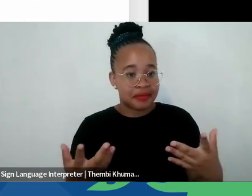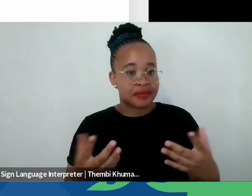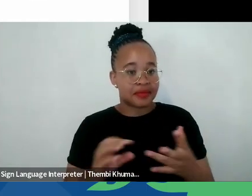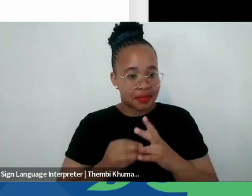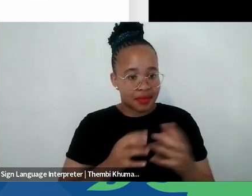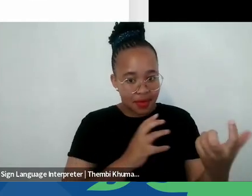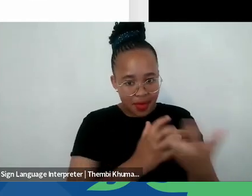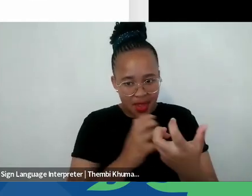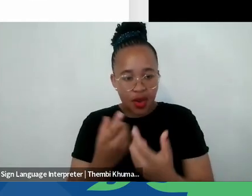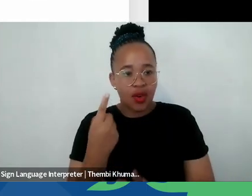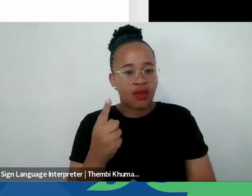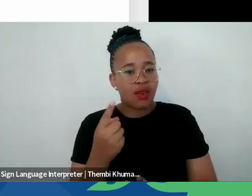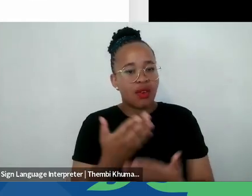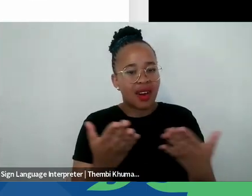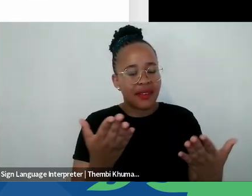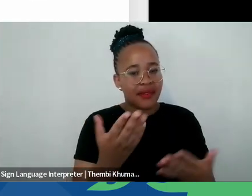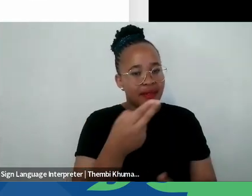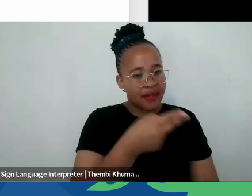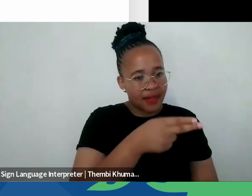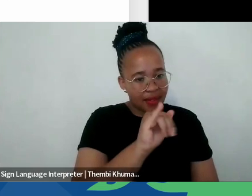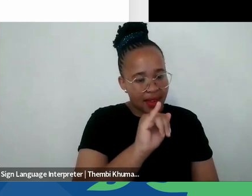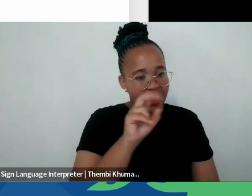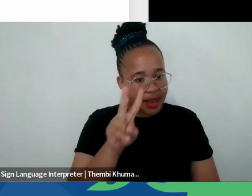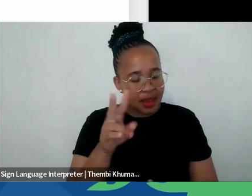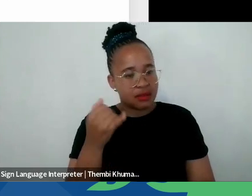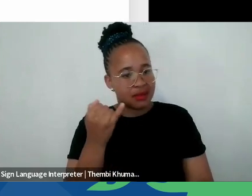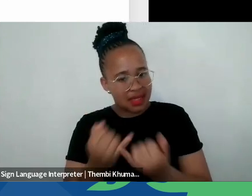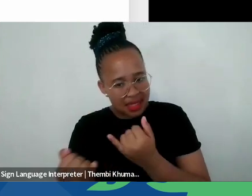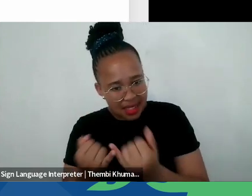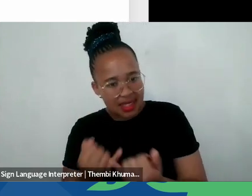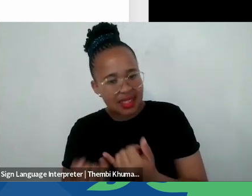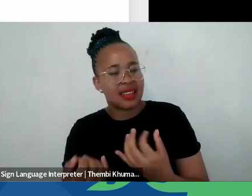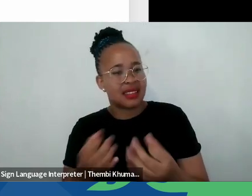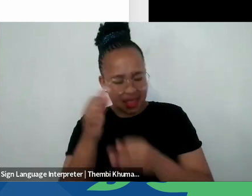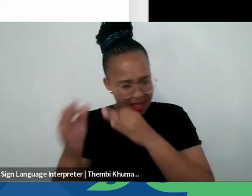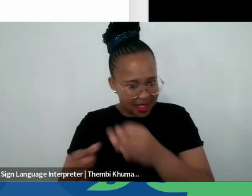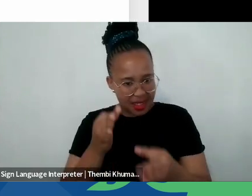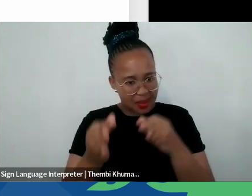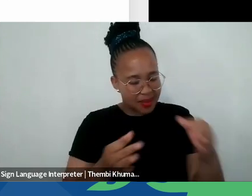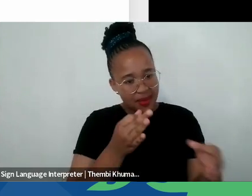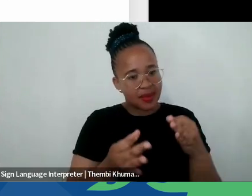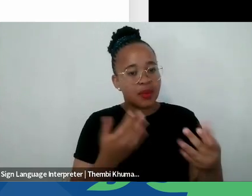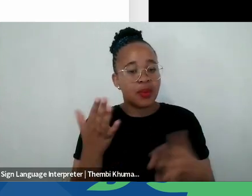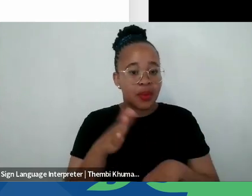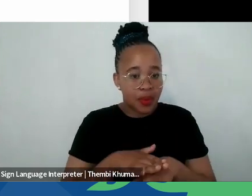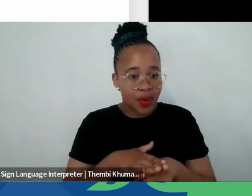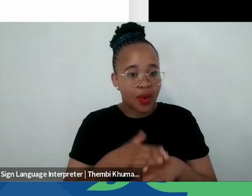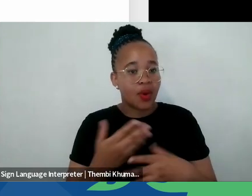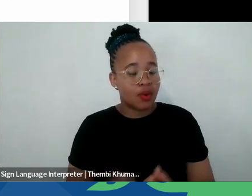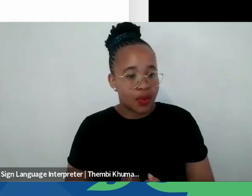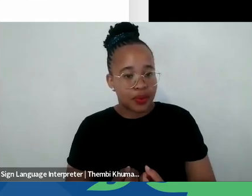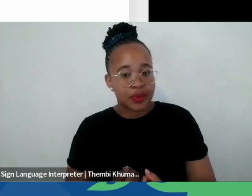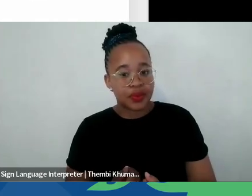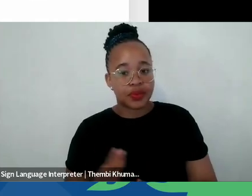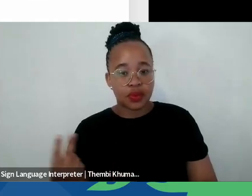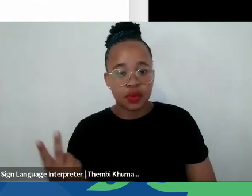the AIDS Council to include chemsex in the Global Fund programming, etc. And then policy level